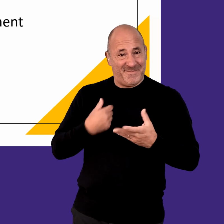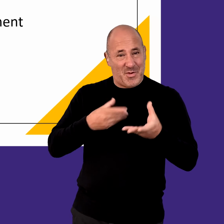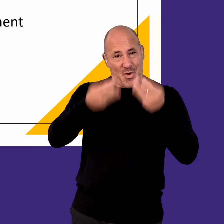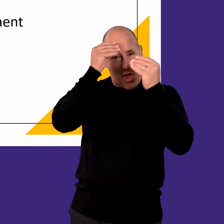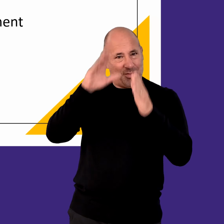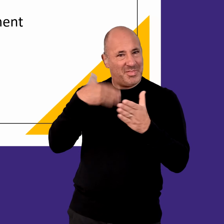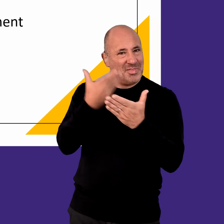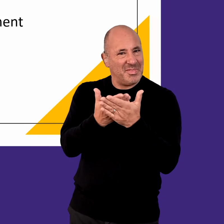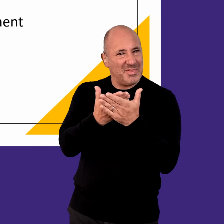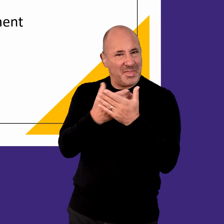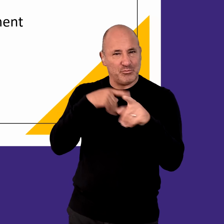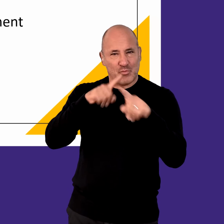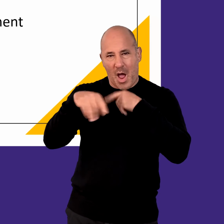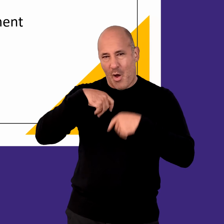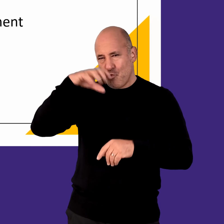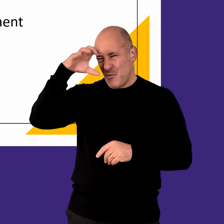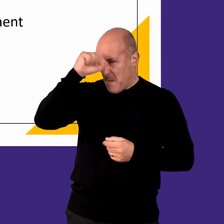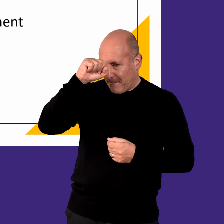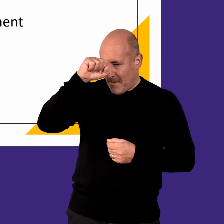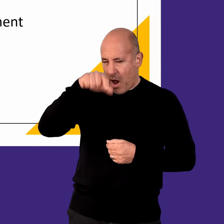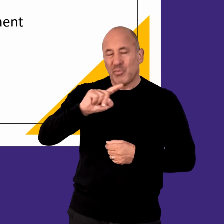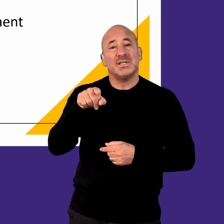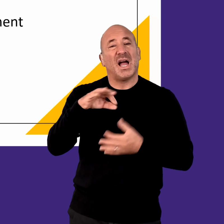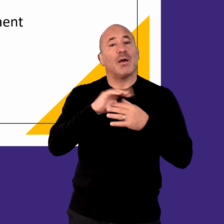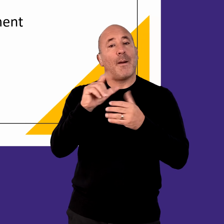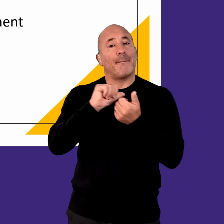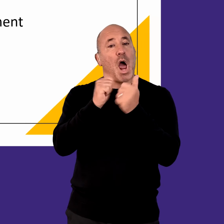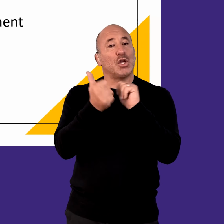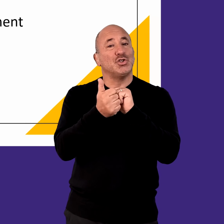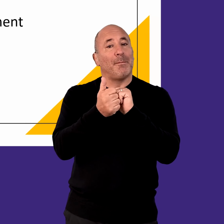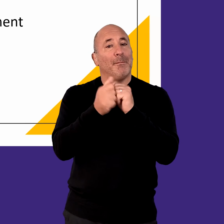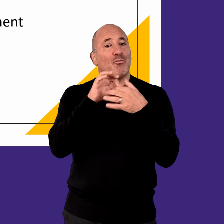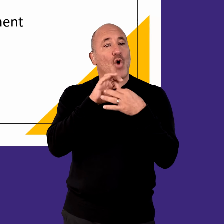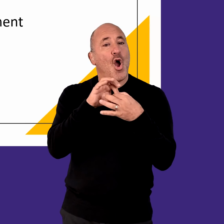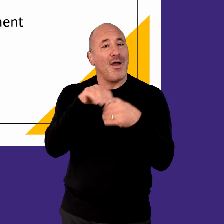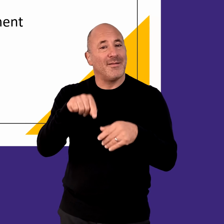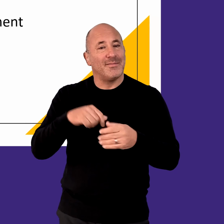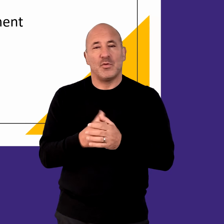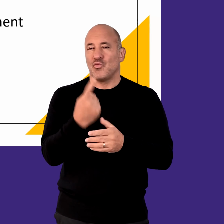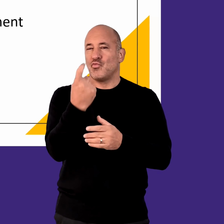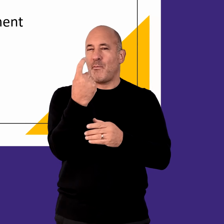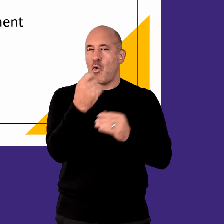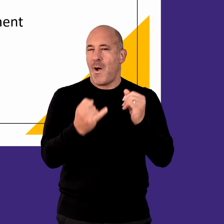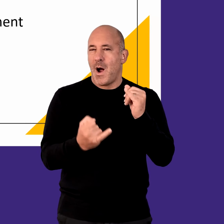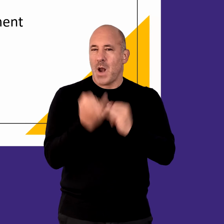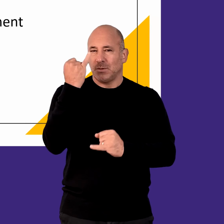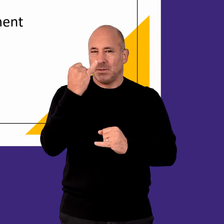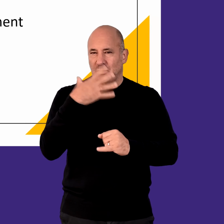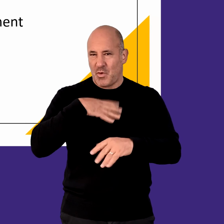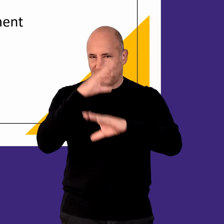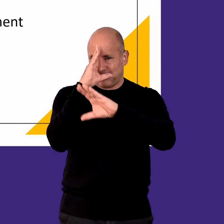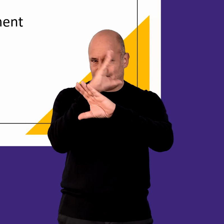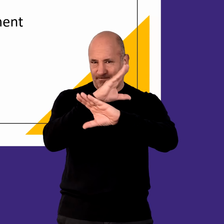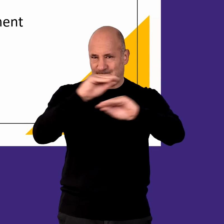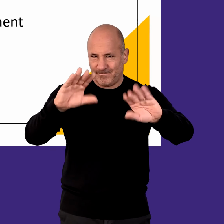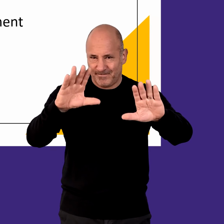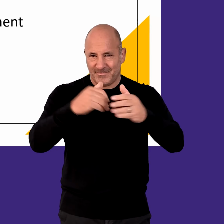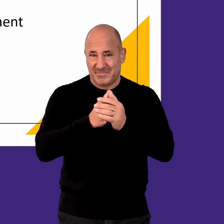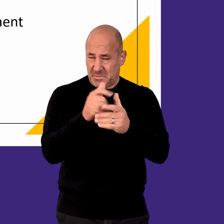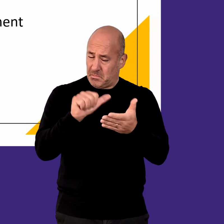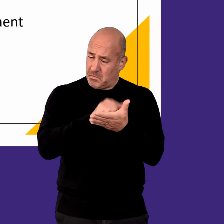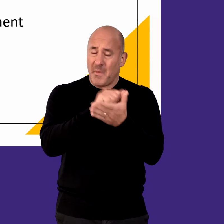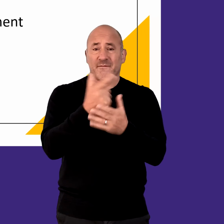So they're the top things I've learned and the things that I try and remember when we're thinking about partnership working. But there's one final thing that I